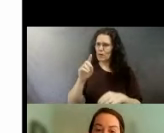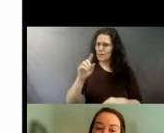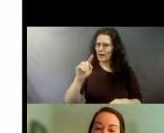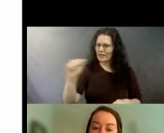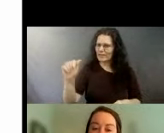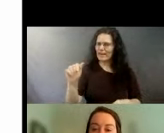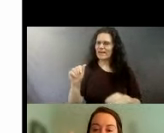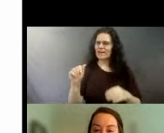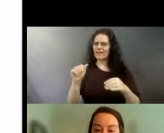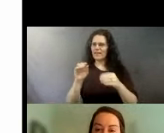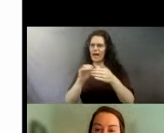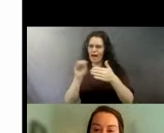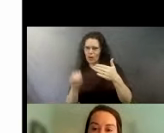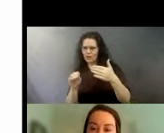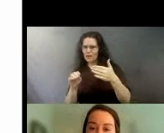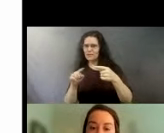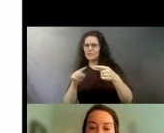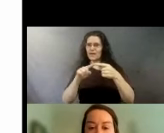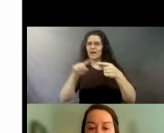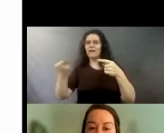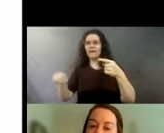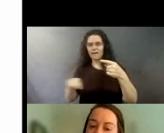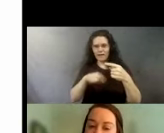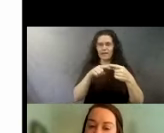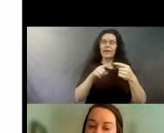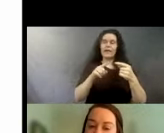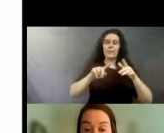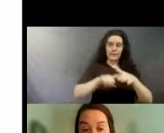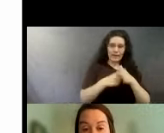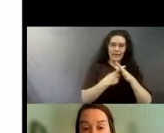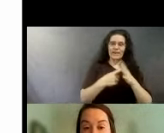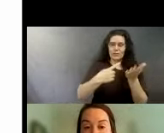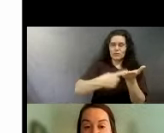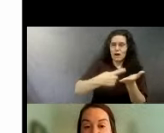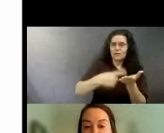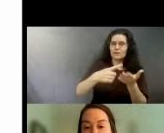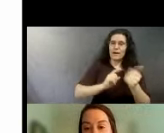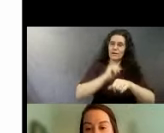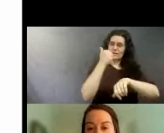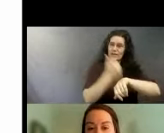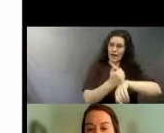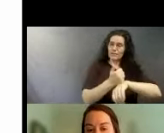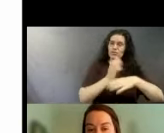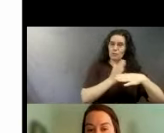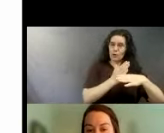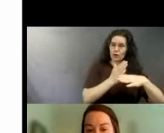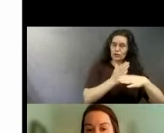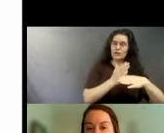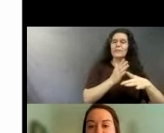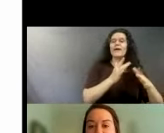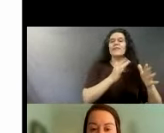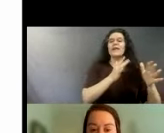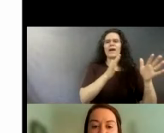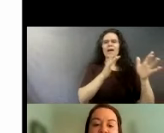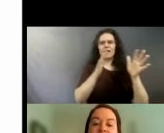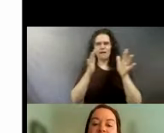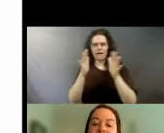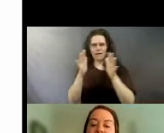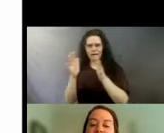the circle to some extent. You look at it at the outset and the initial discussions about establishing a partnership, and then how does it play in